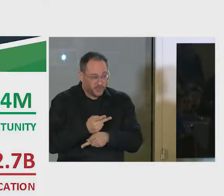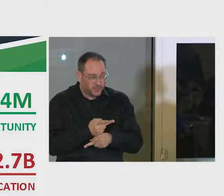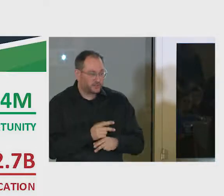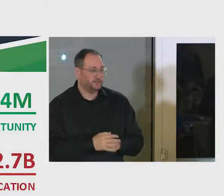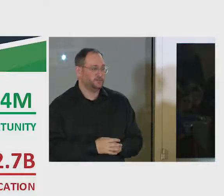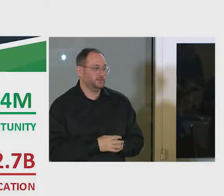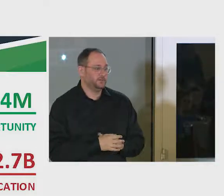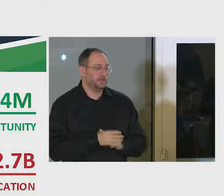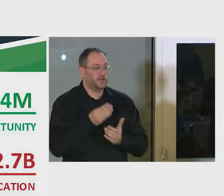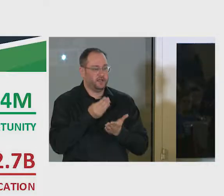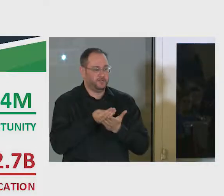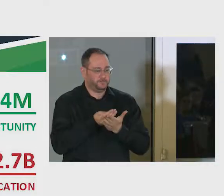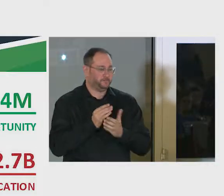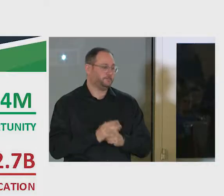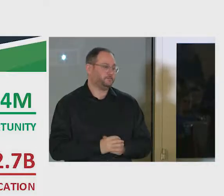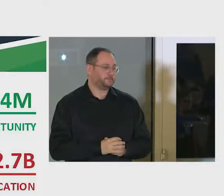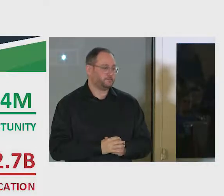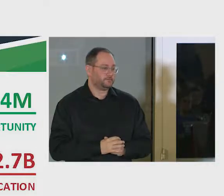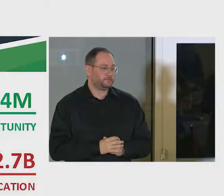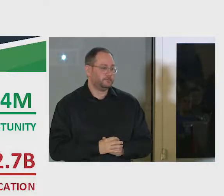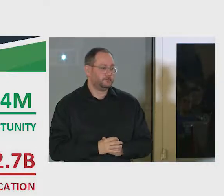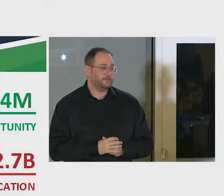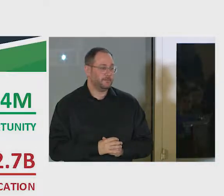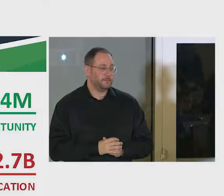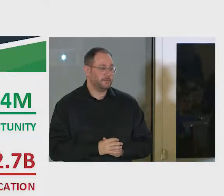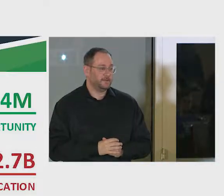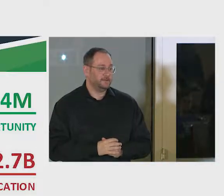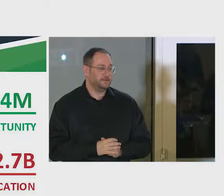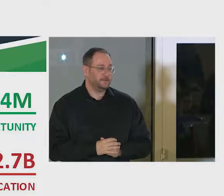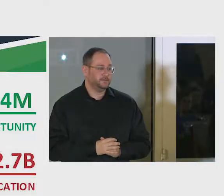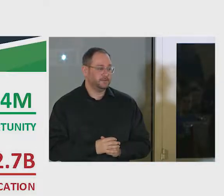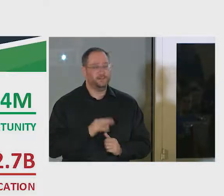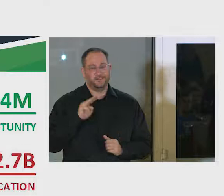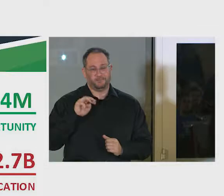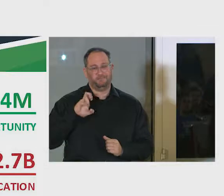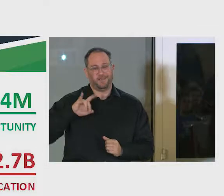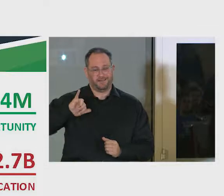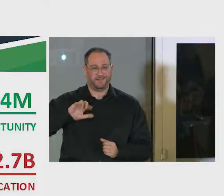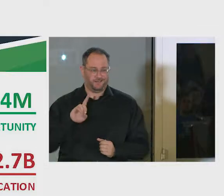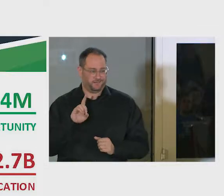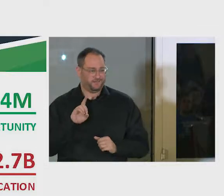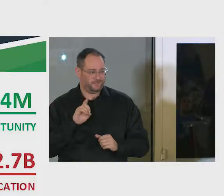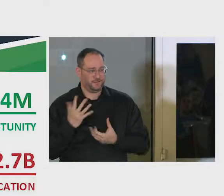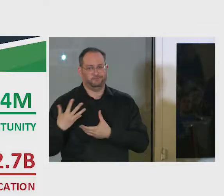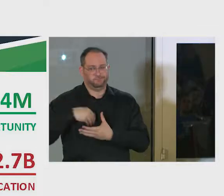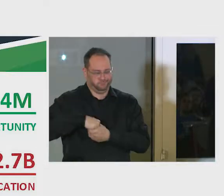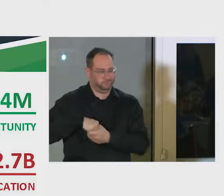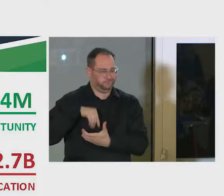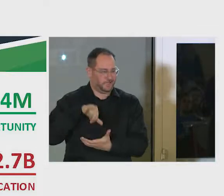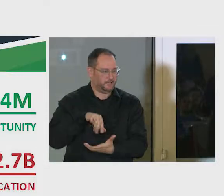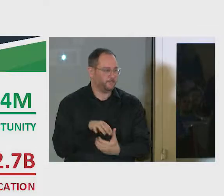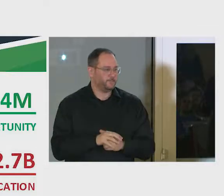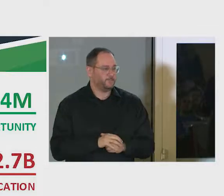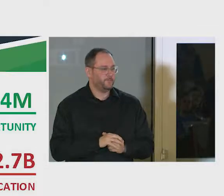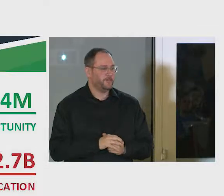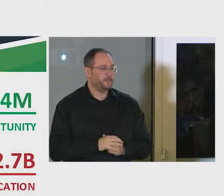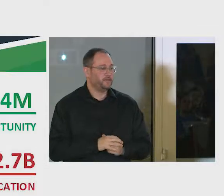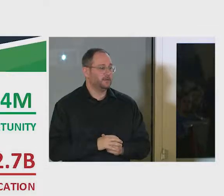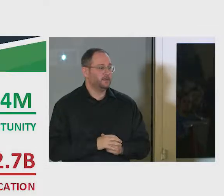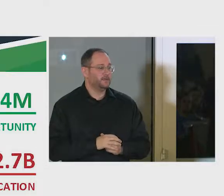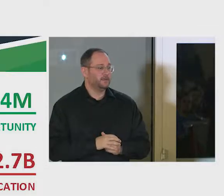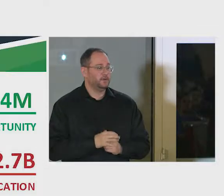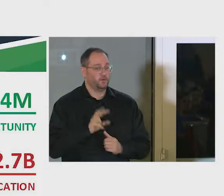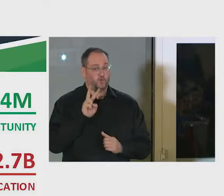funding is that I mentioned a moment ago. We spend about $2.9 billion on enterprise financing and other. This is a pretty